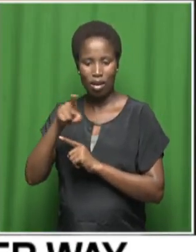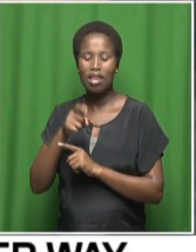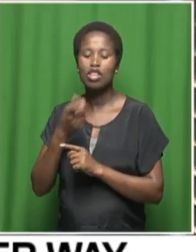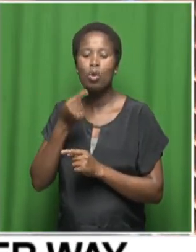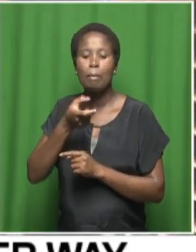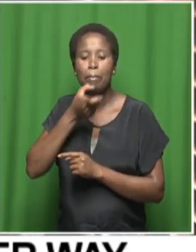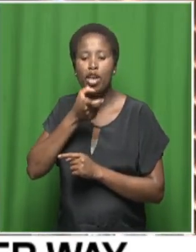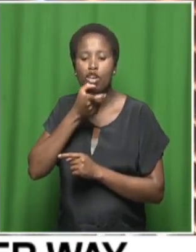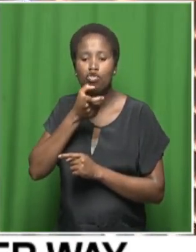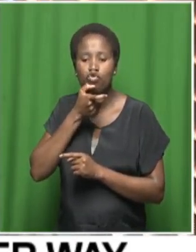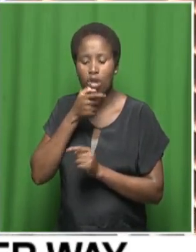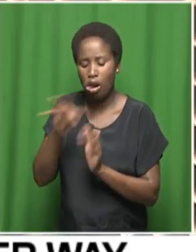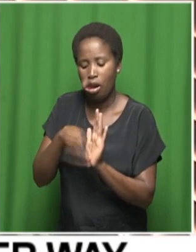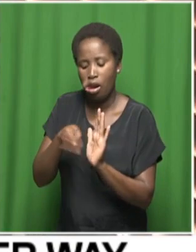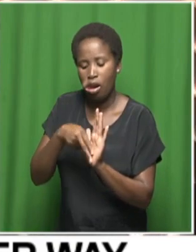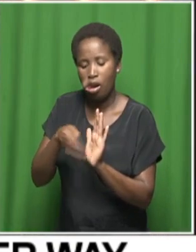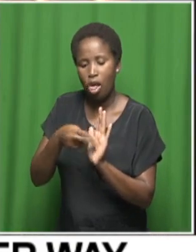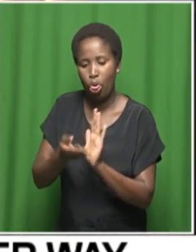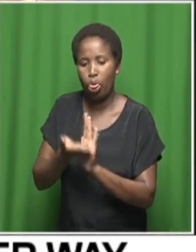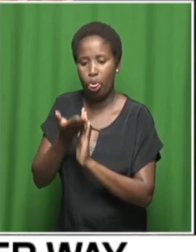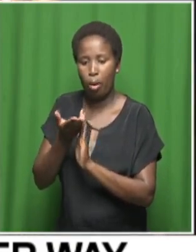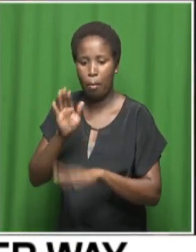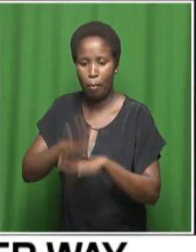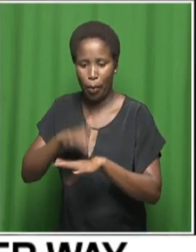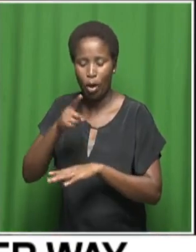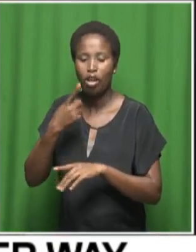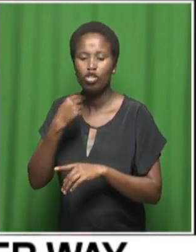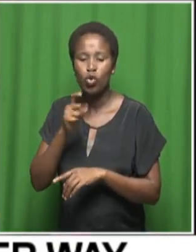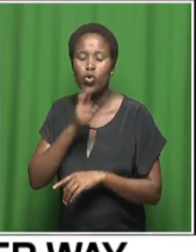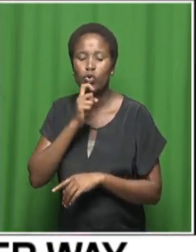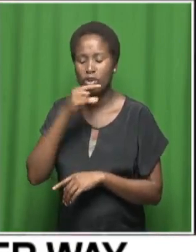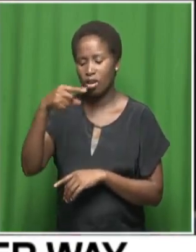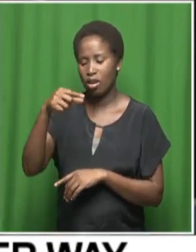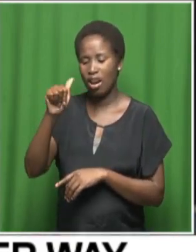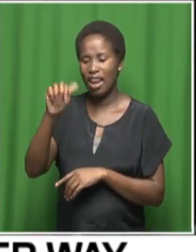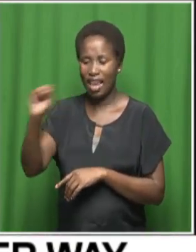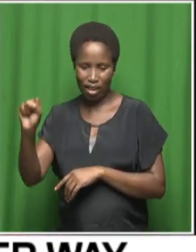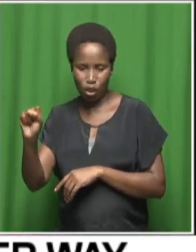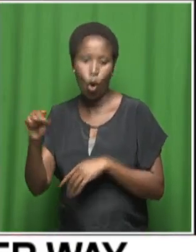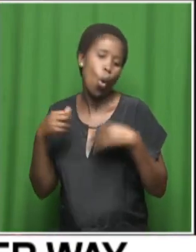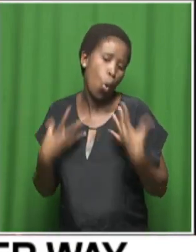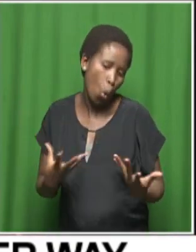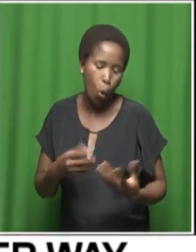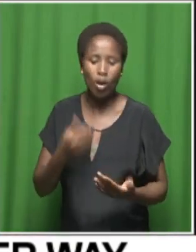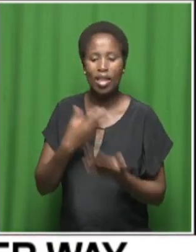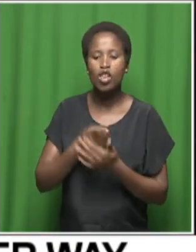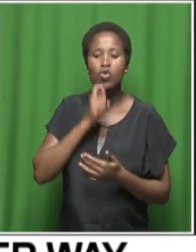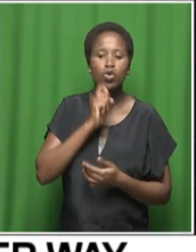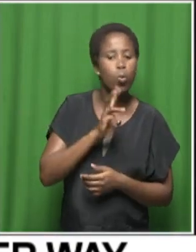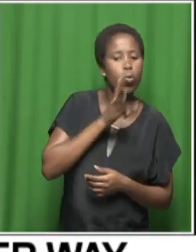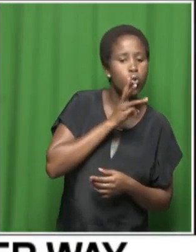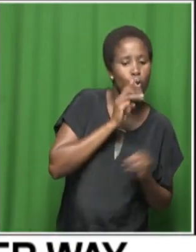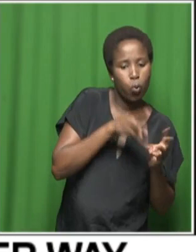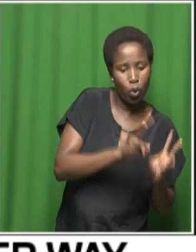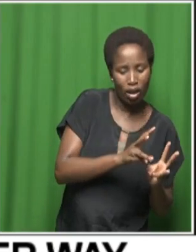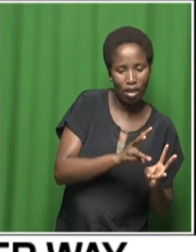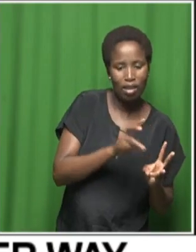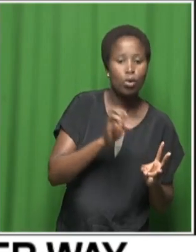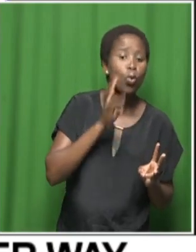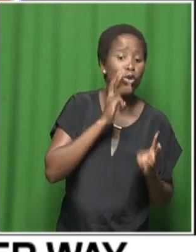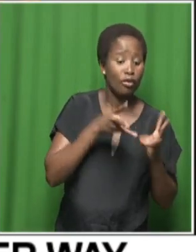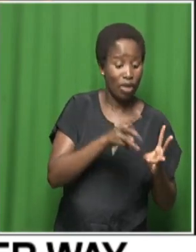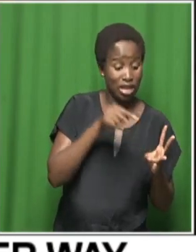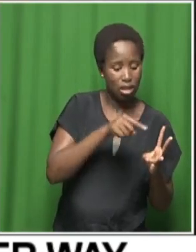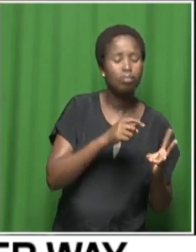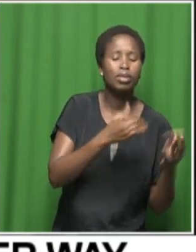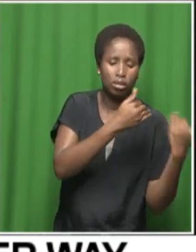the hydrogen that we generate, we're storing it in a gas form, or you can store it in a liquid form. In a liquid form is the purposes of the safety